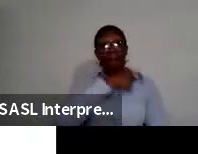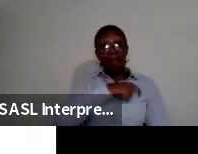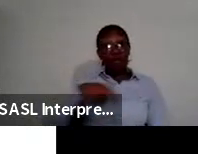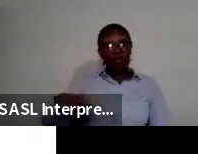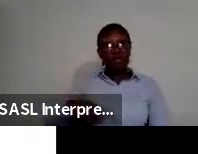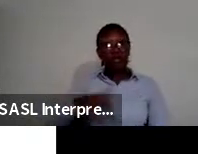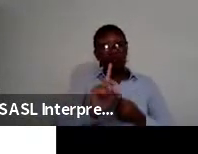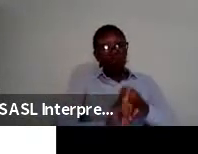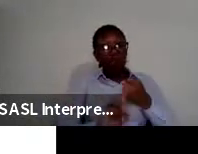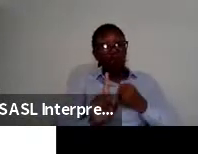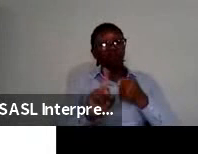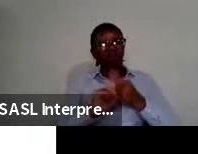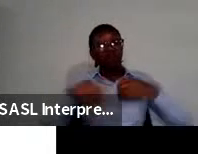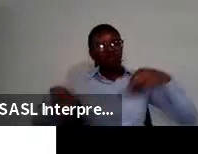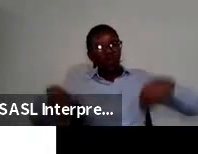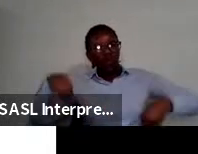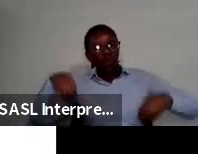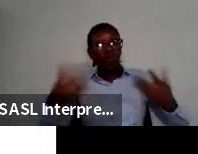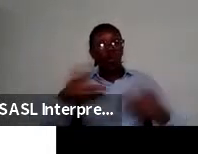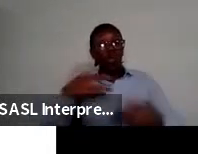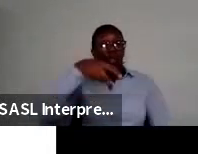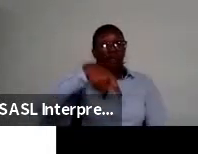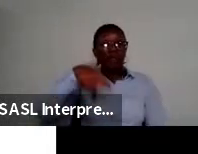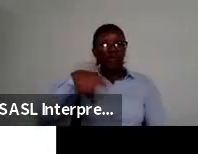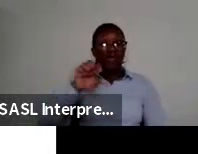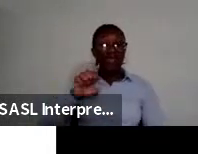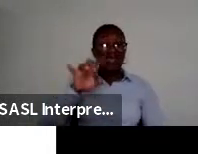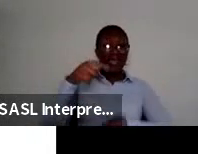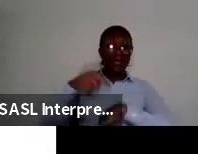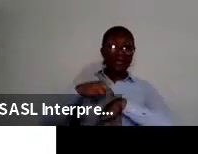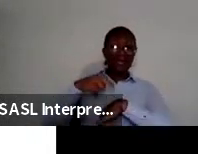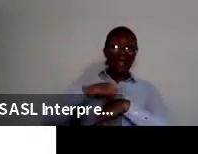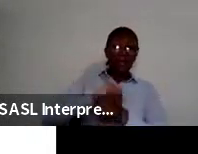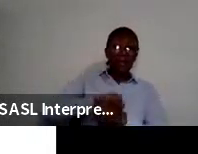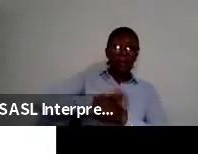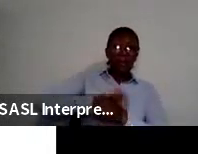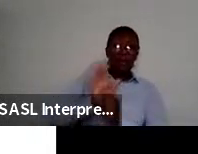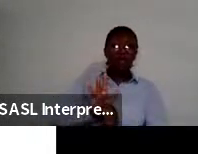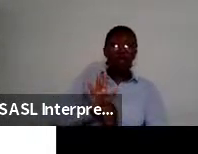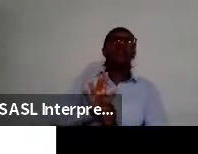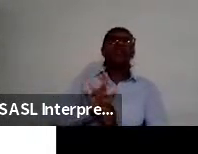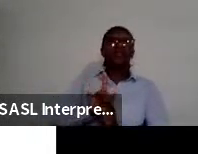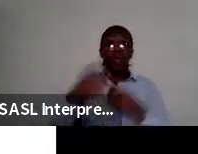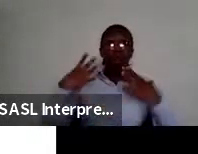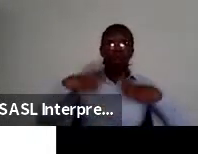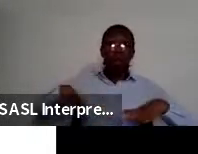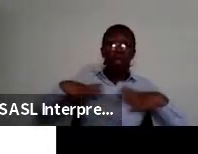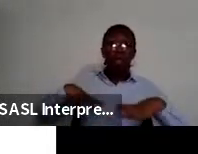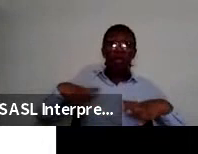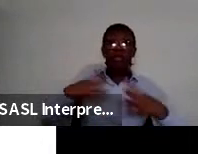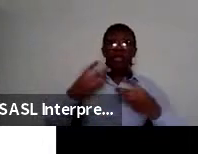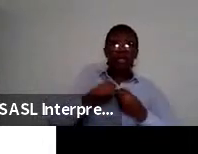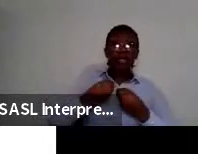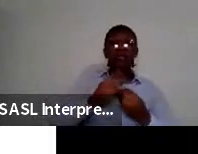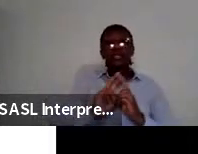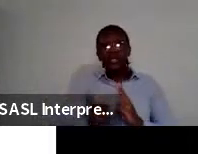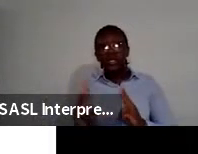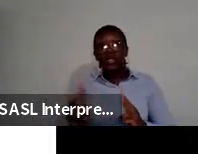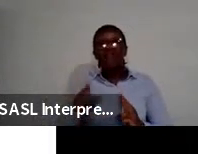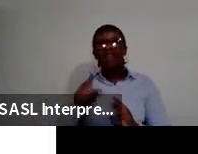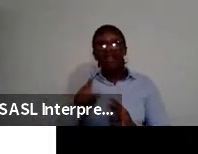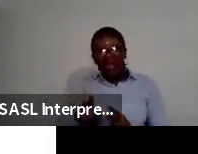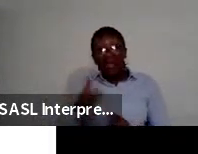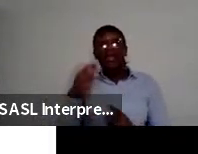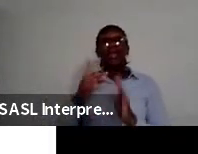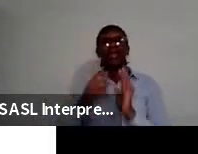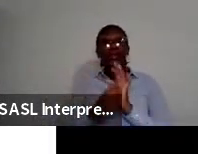of corruption within the PPEs during the COVID-19, is one of the examples of the government working together to